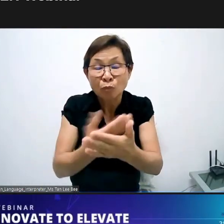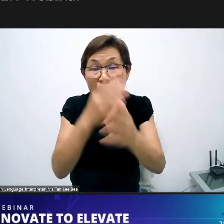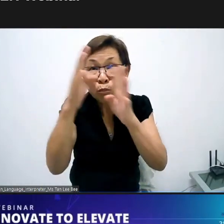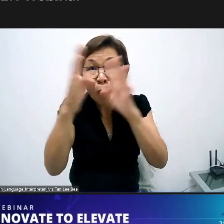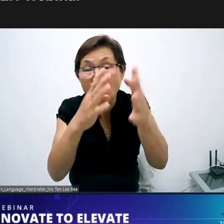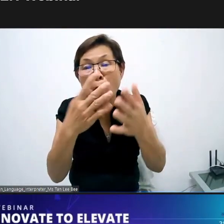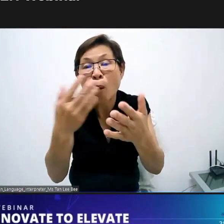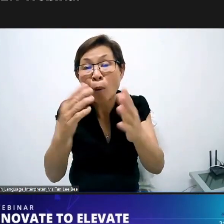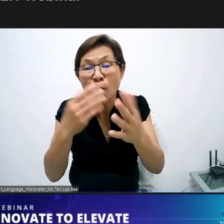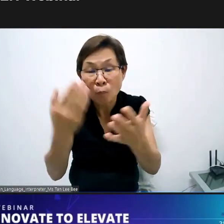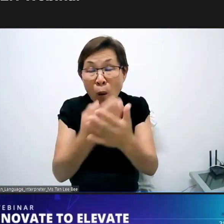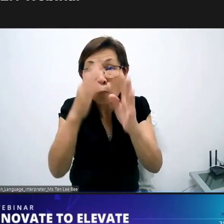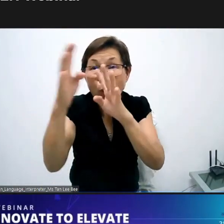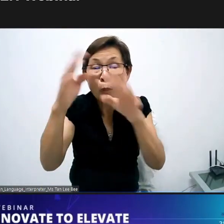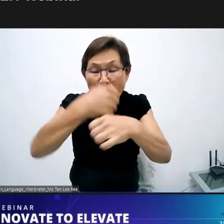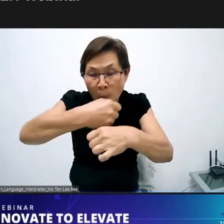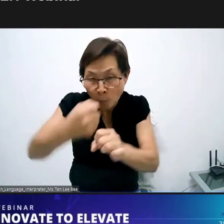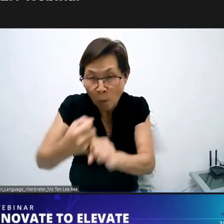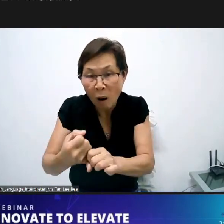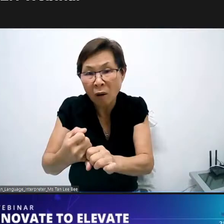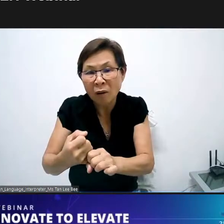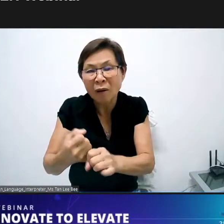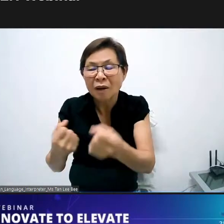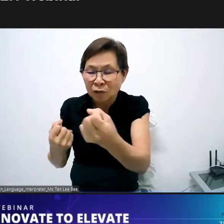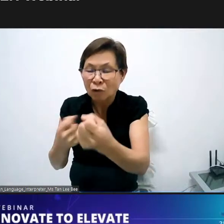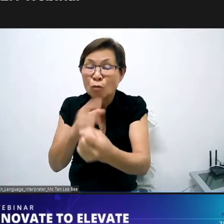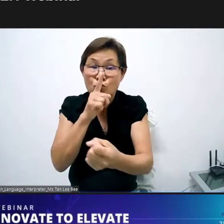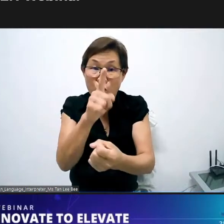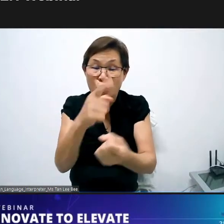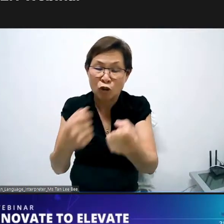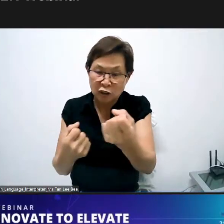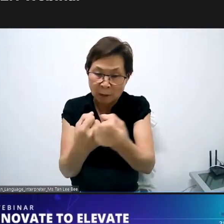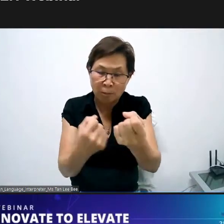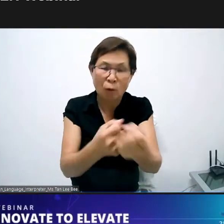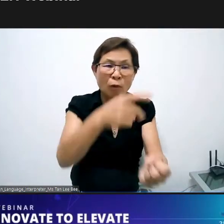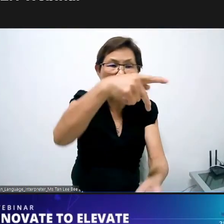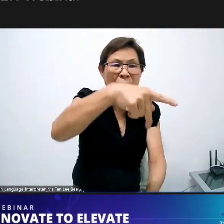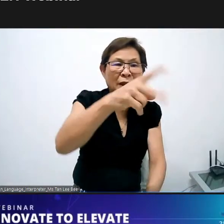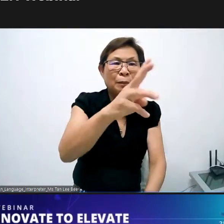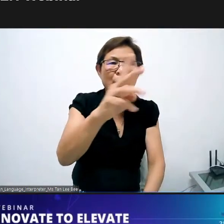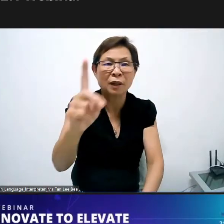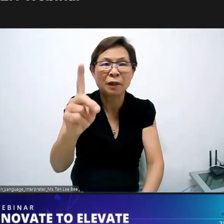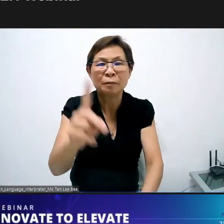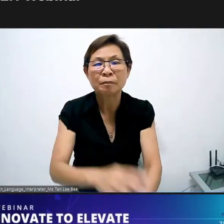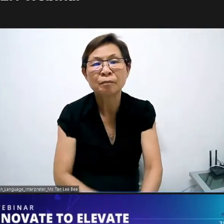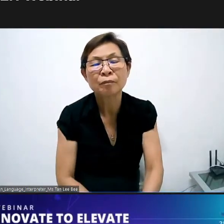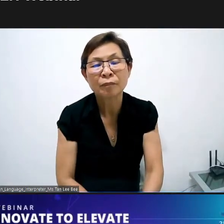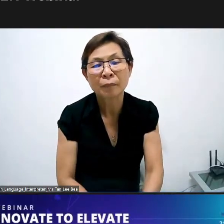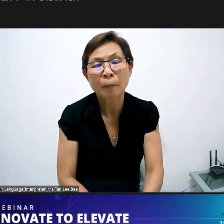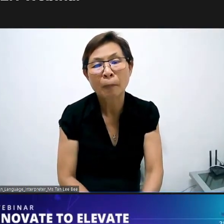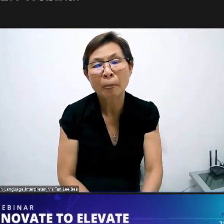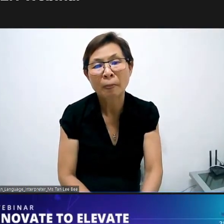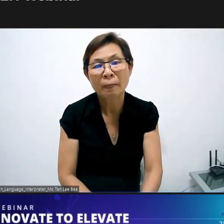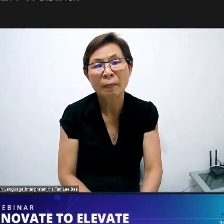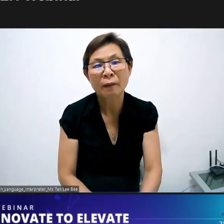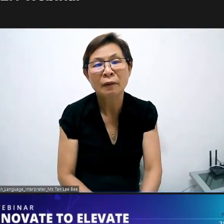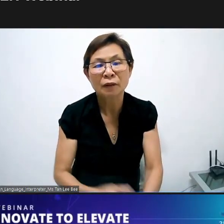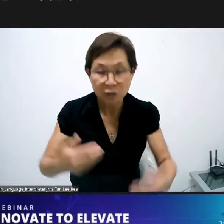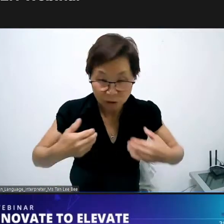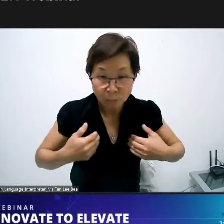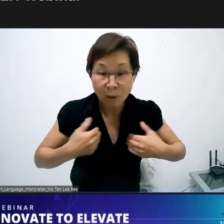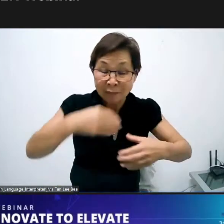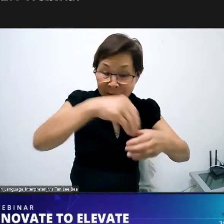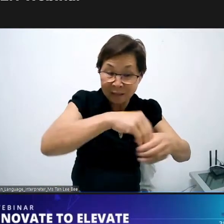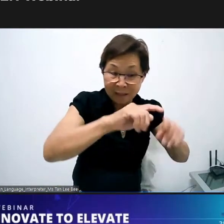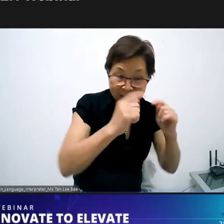innovation that truly support PWD. Because you mentioned that there are those who are in the